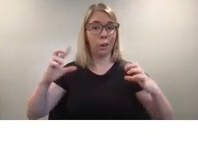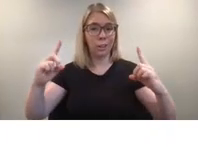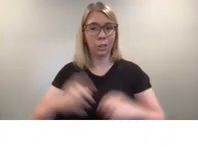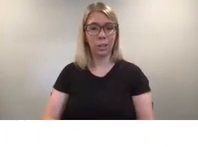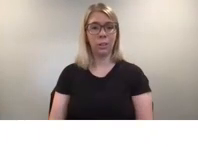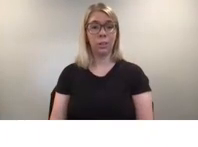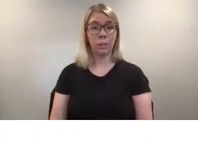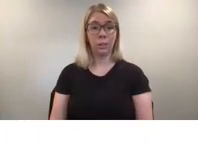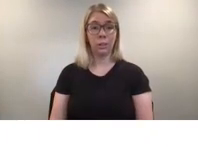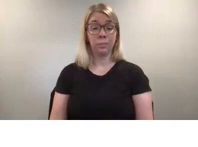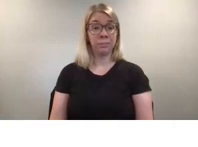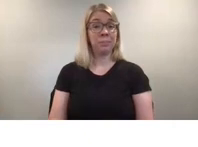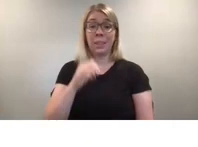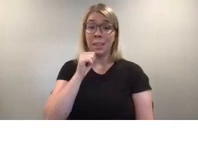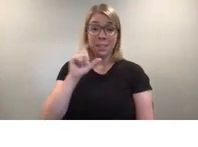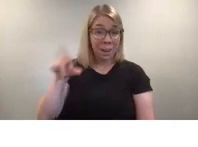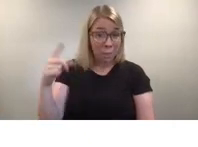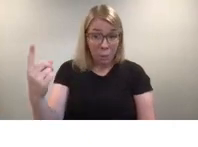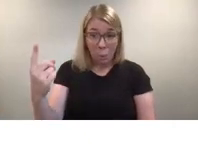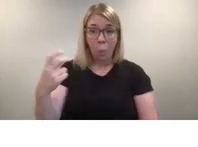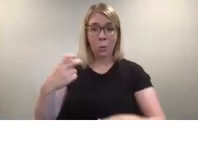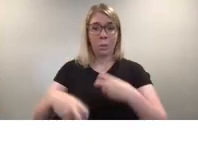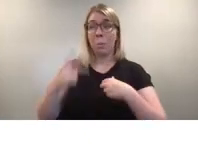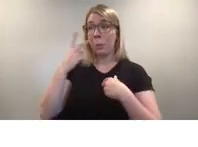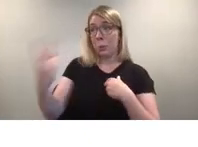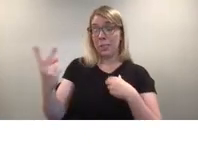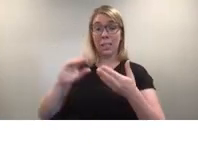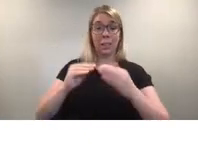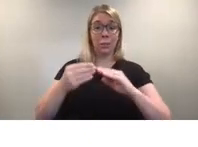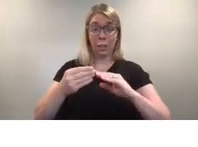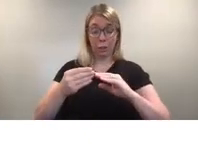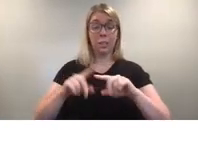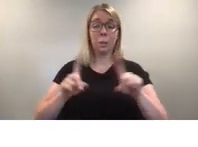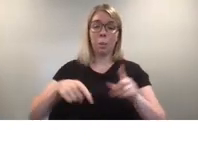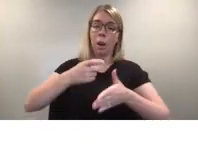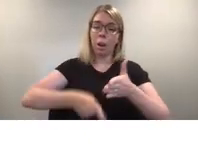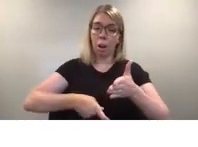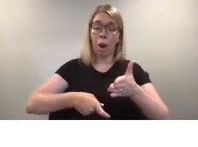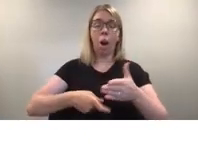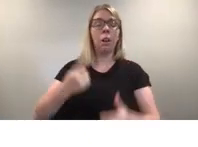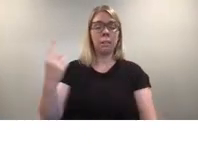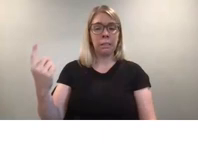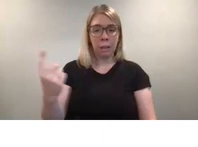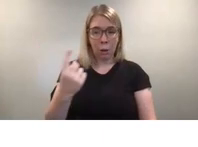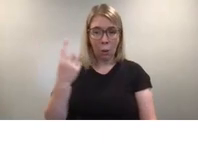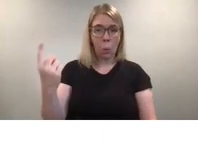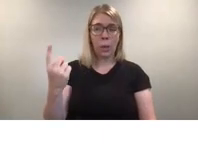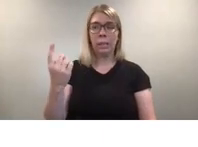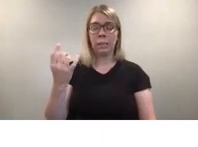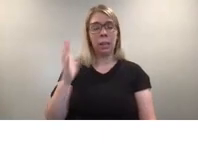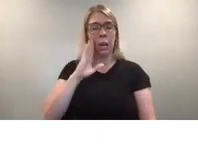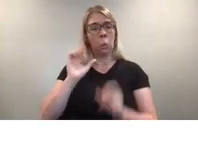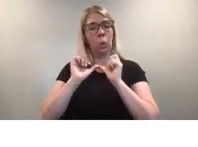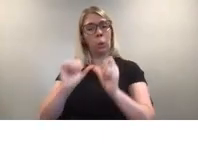While it's certainly not the only problem, as these figures illustrate, cost is still and probably will always remain a problem. And